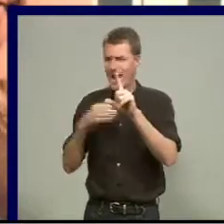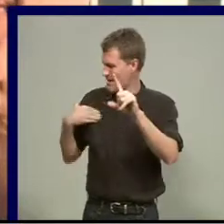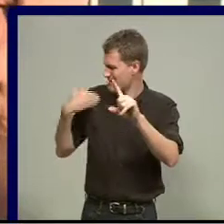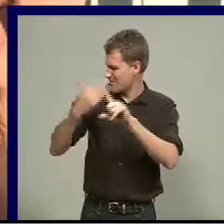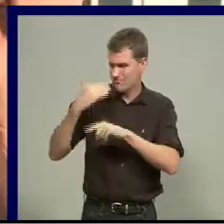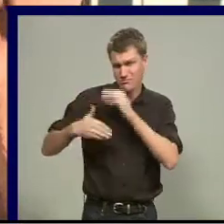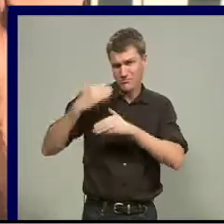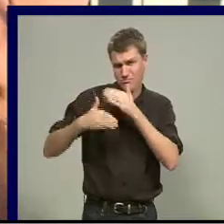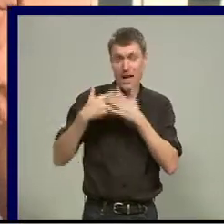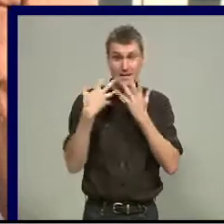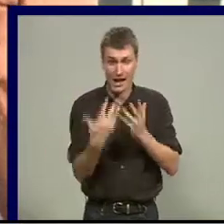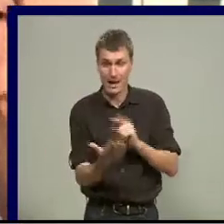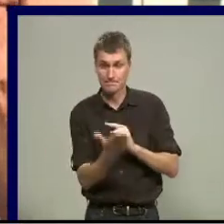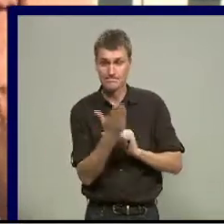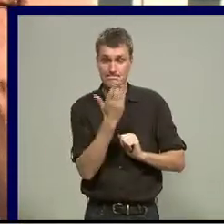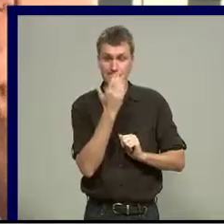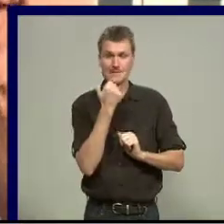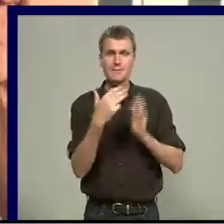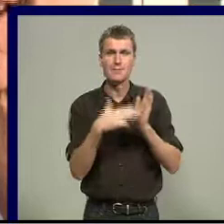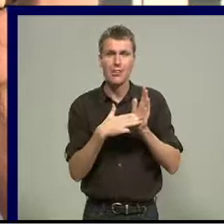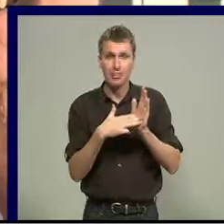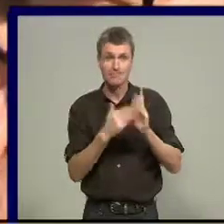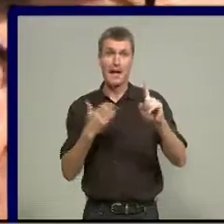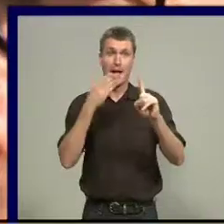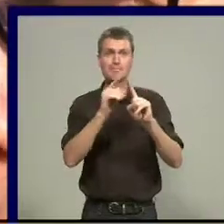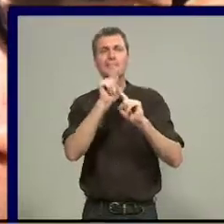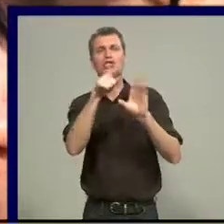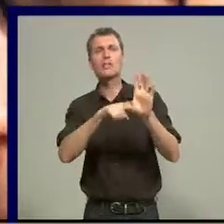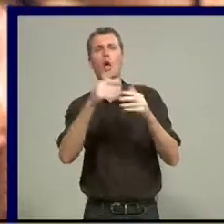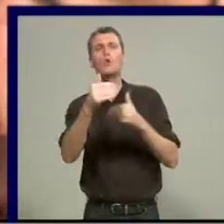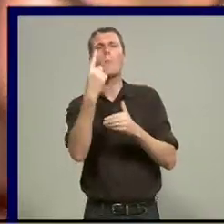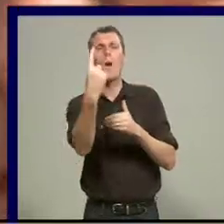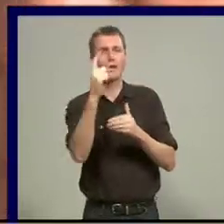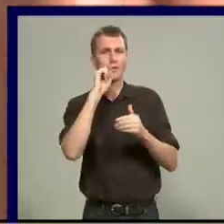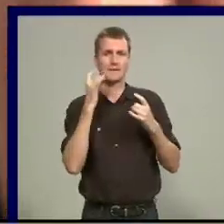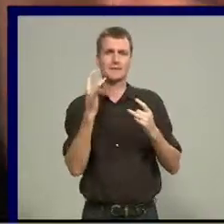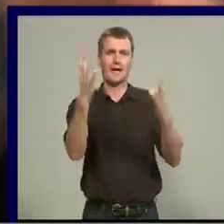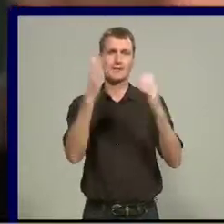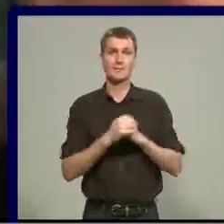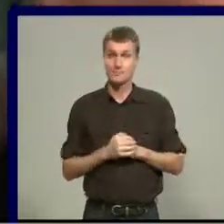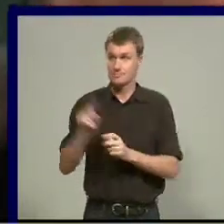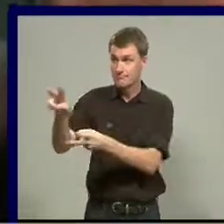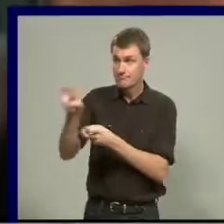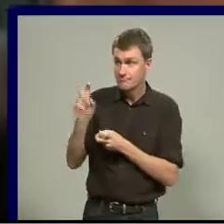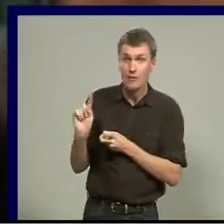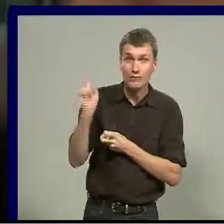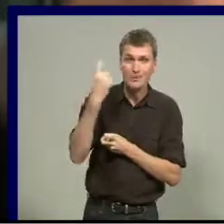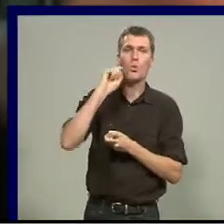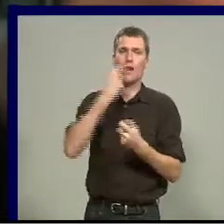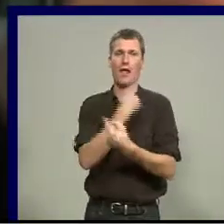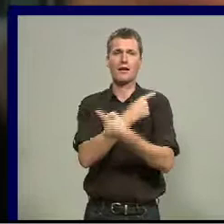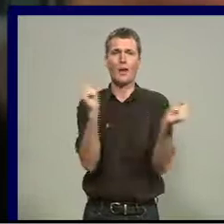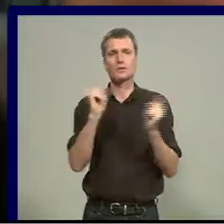into the last 6 months now and we're all on track to start Term 1 next year. The newly appointed principal is to be announced later this